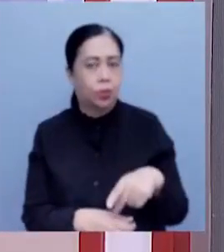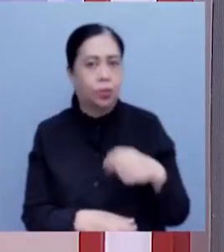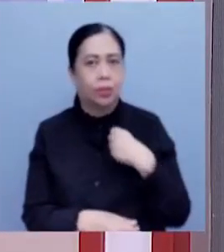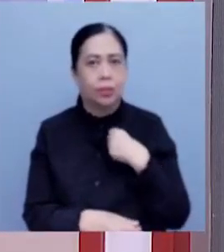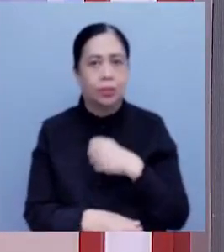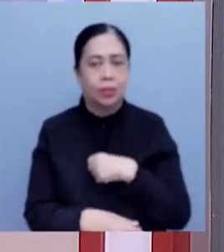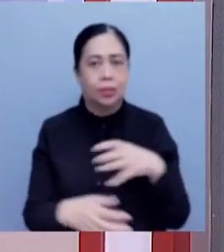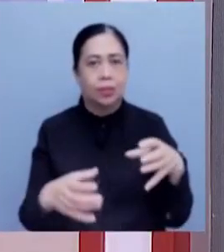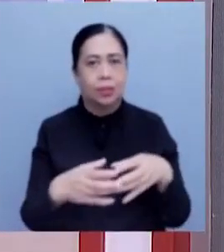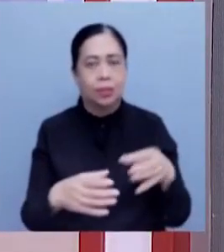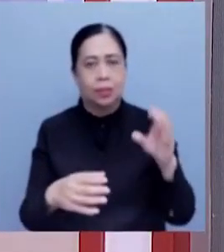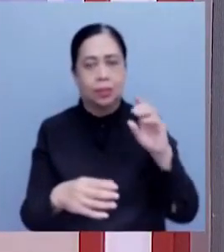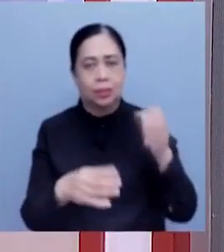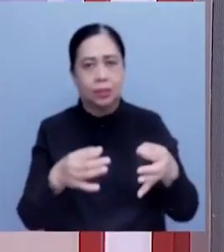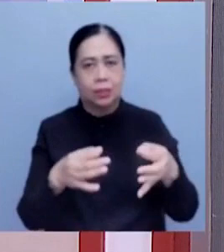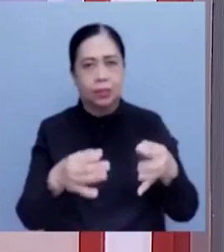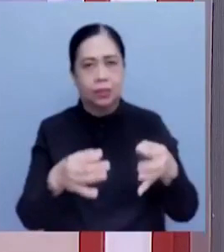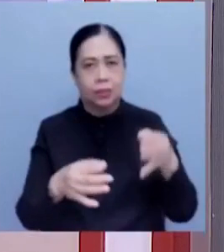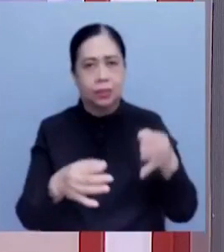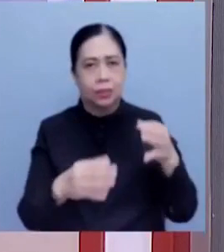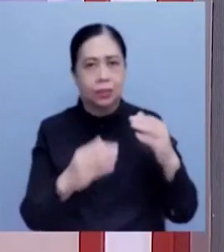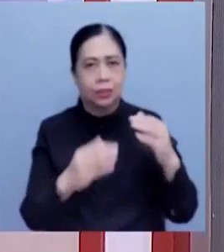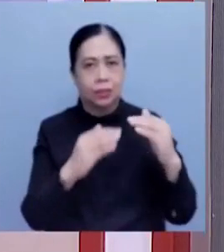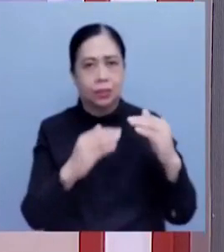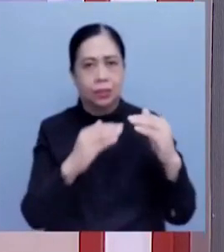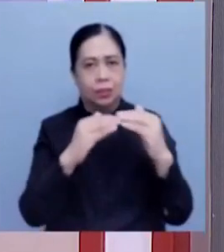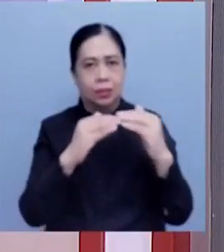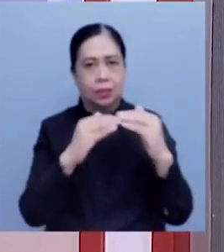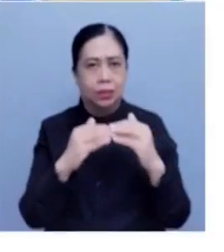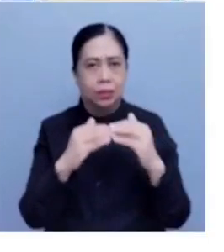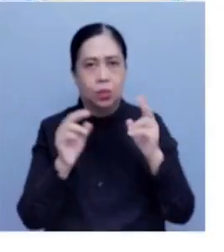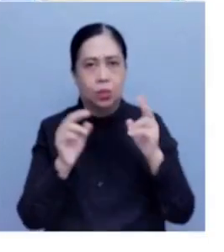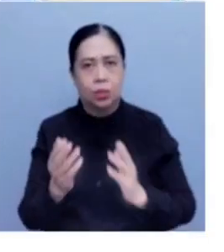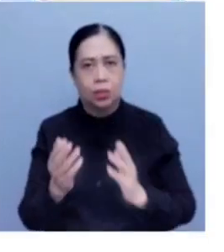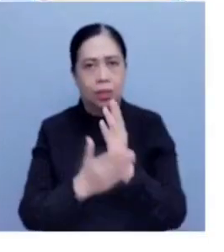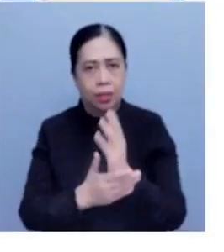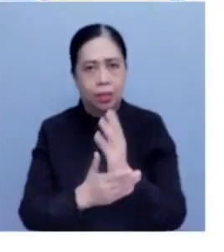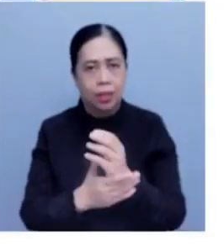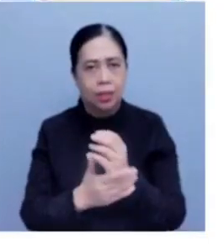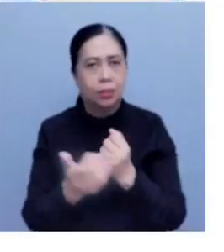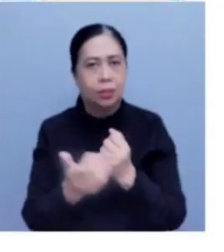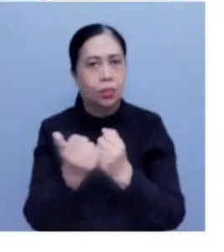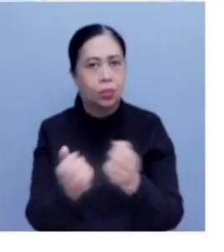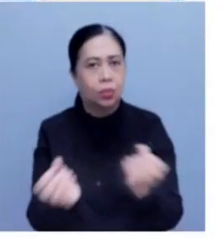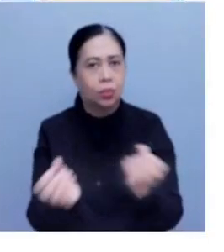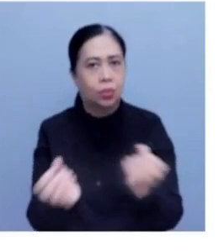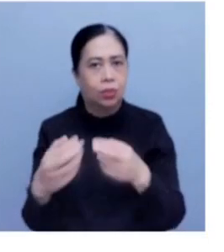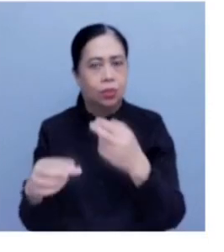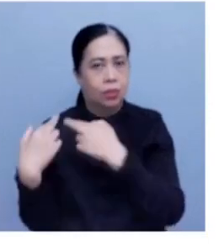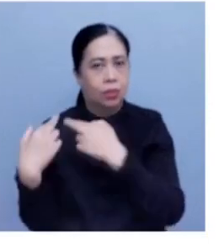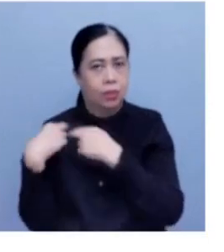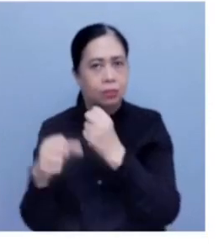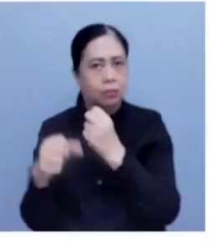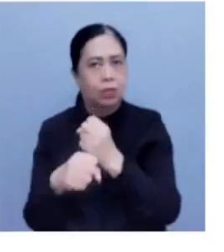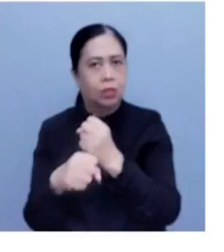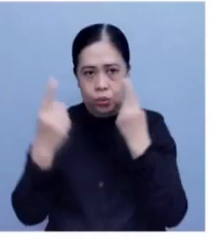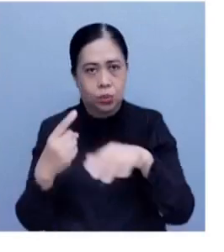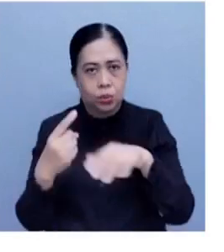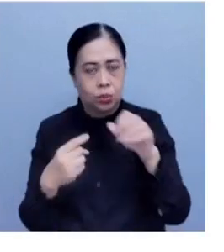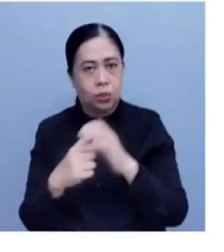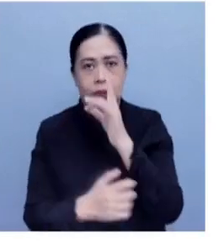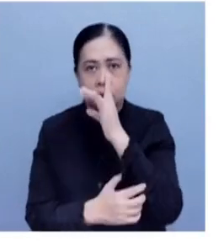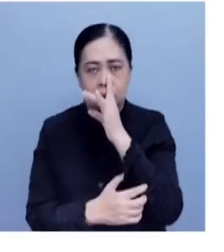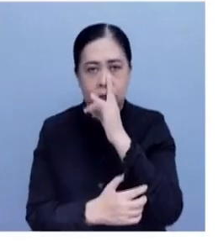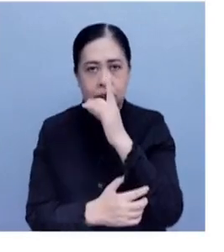on Justice and Human Rights bats for the creation of an office tasked with ensuring the welfare of household helpers.